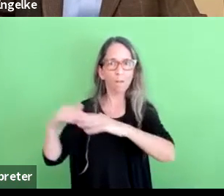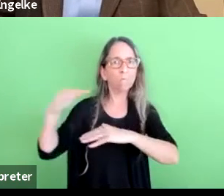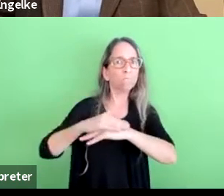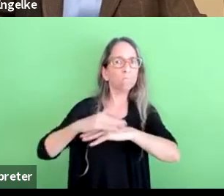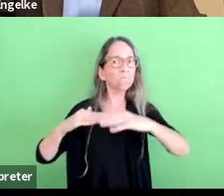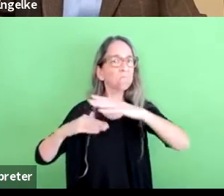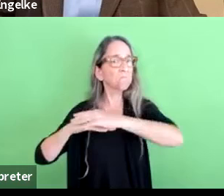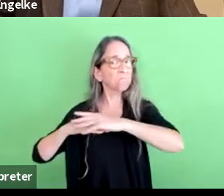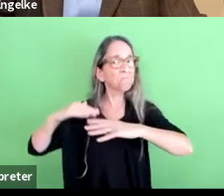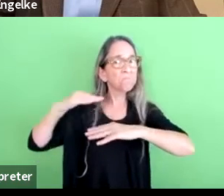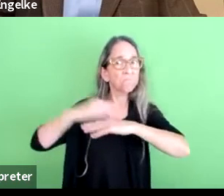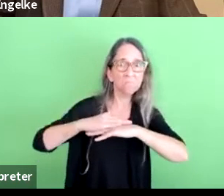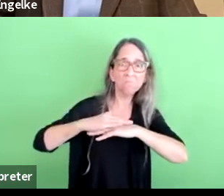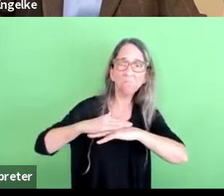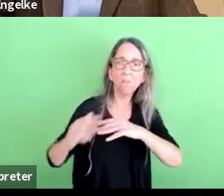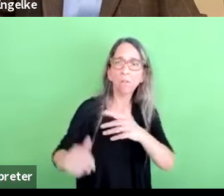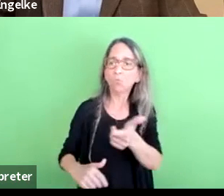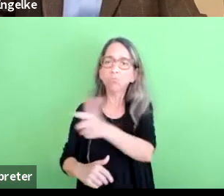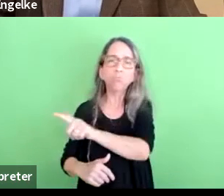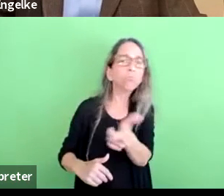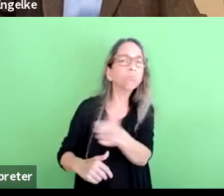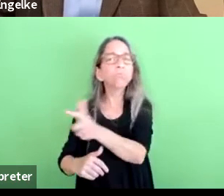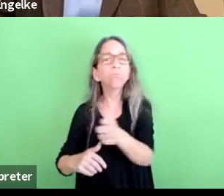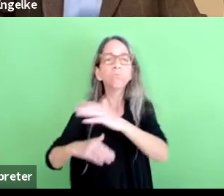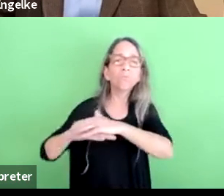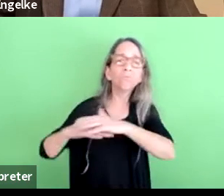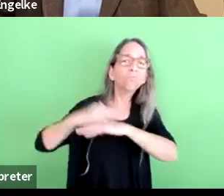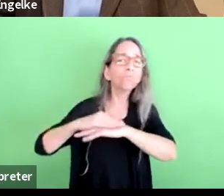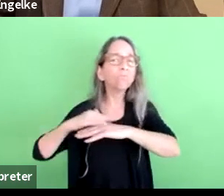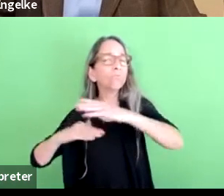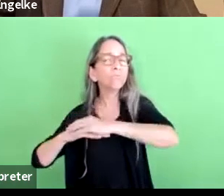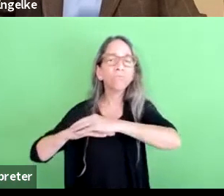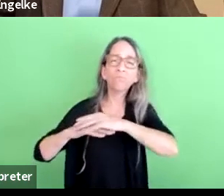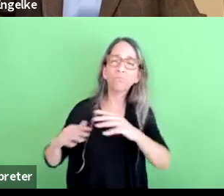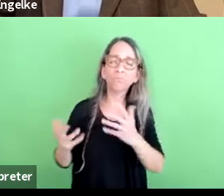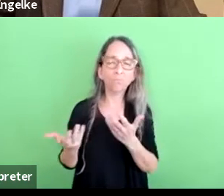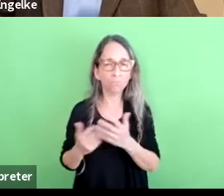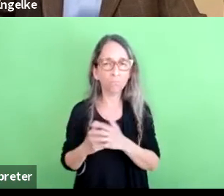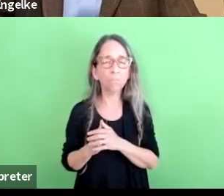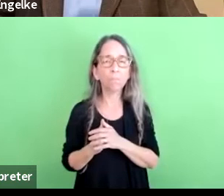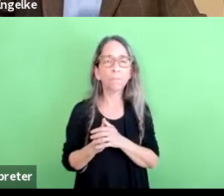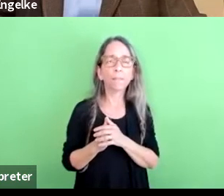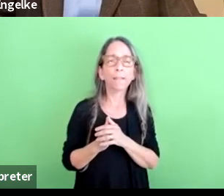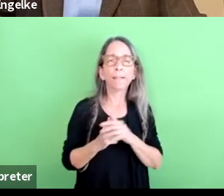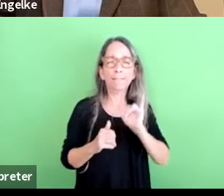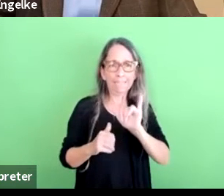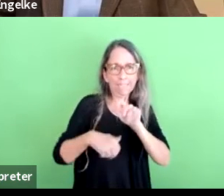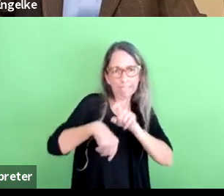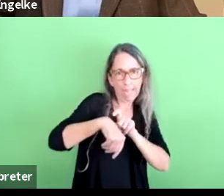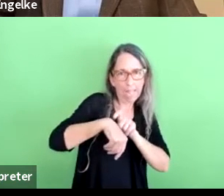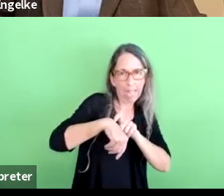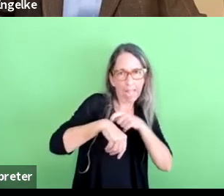one turn, the beginning of another. And on average, that time difference was less than